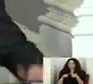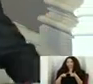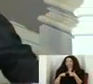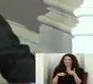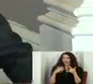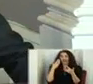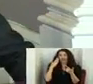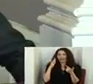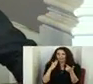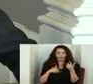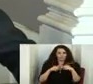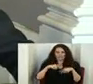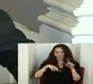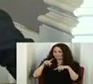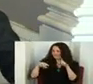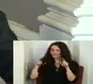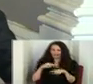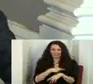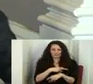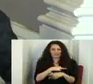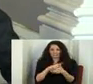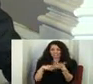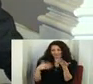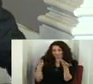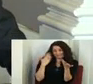I don't know what.